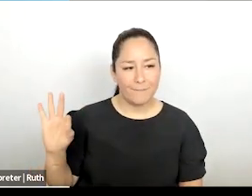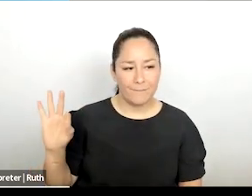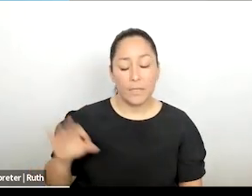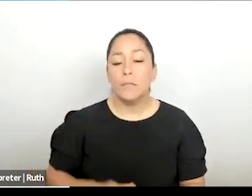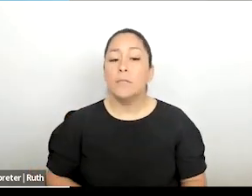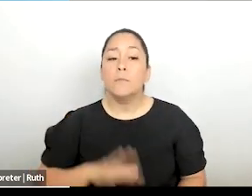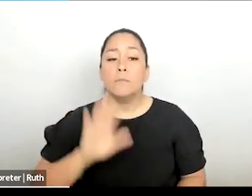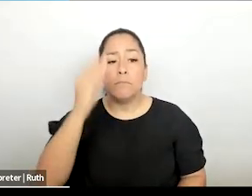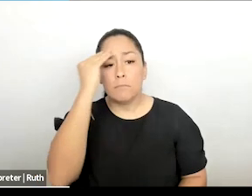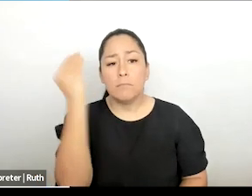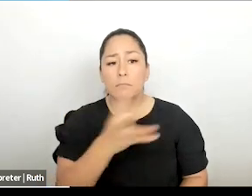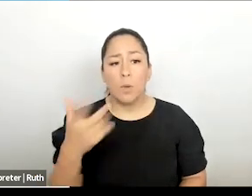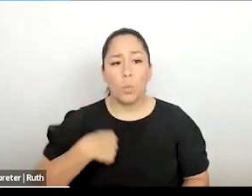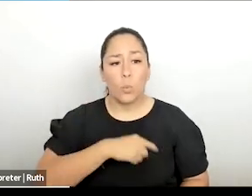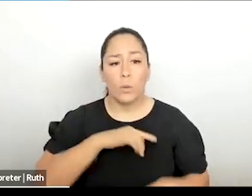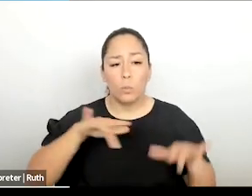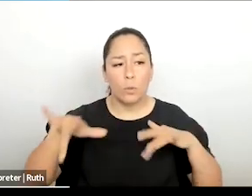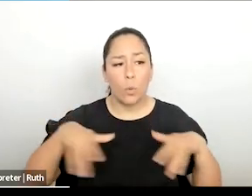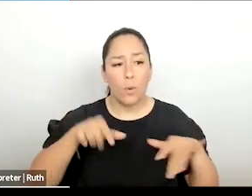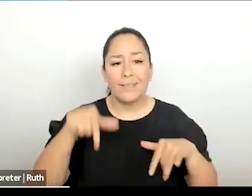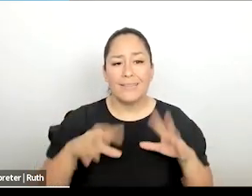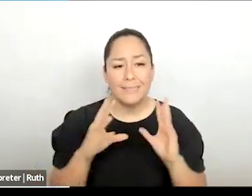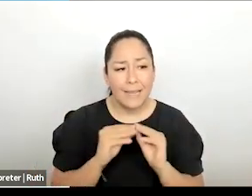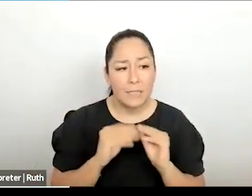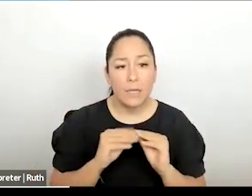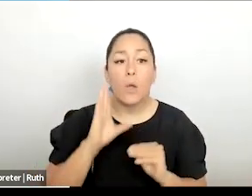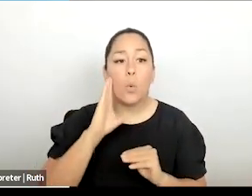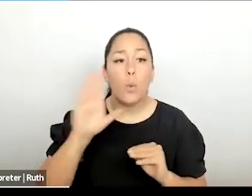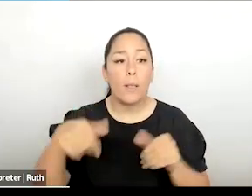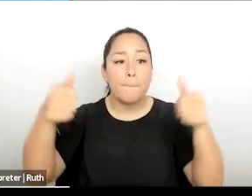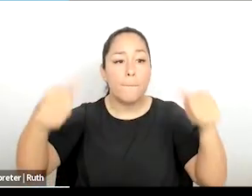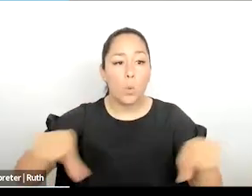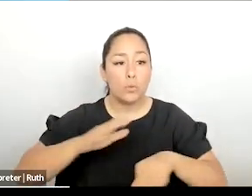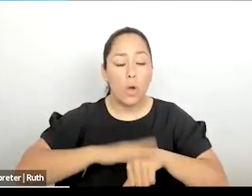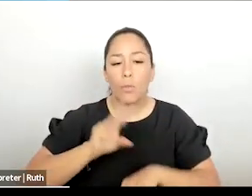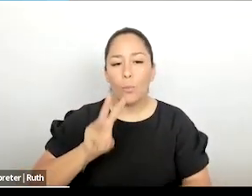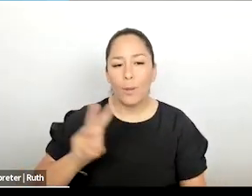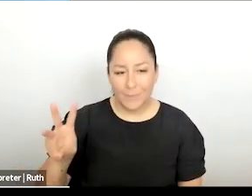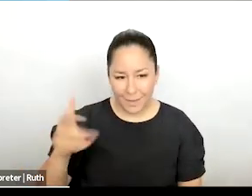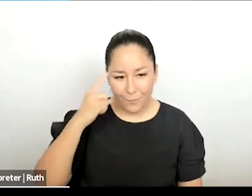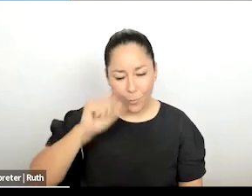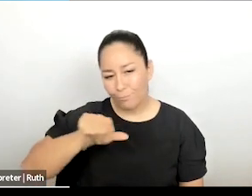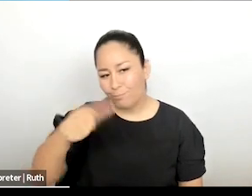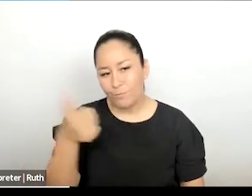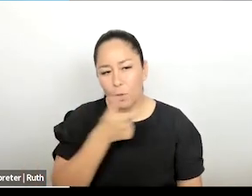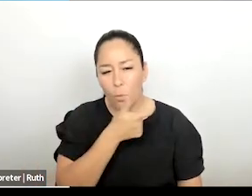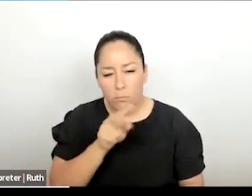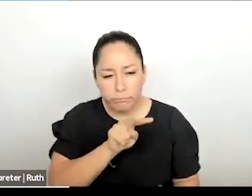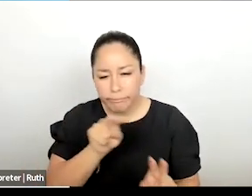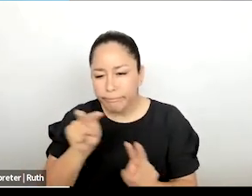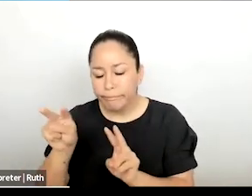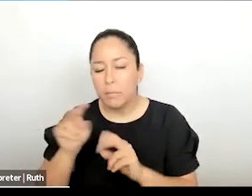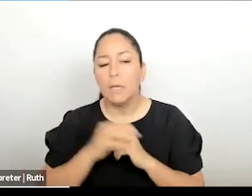are recording this session so that we can post it onto our website for many others to be able to watch. So we